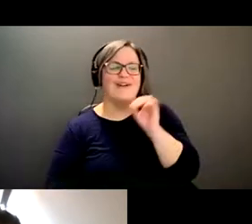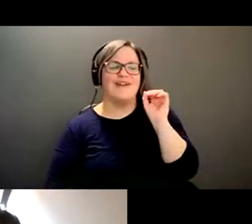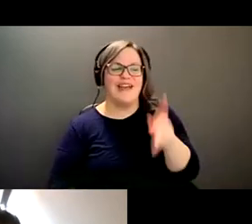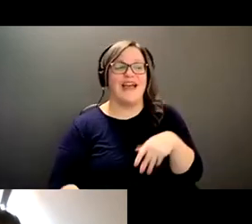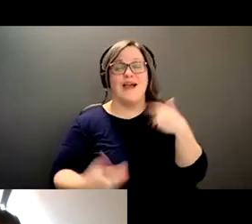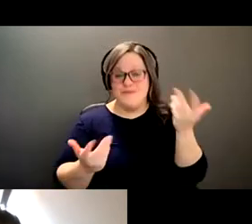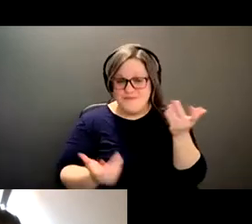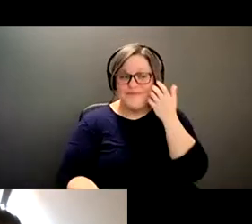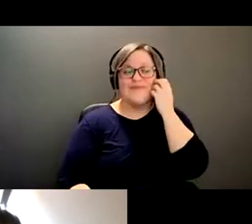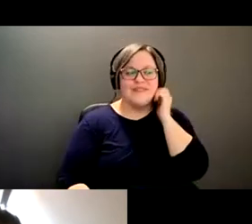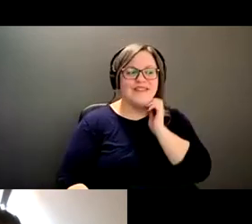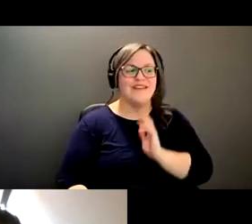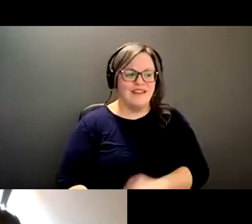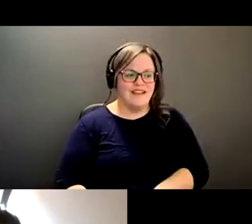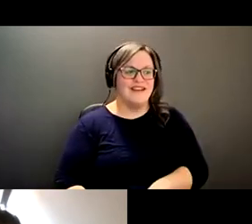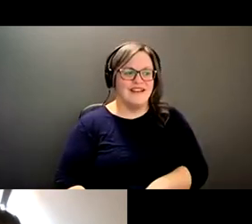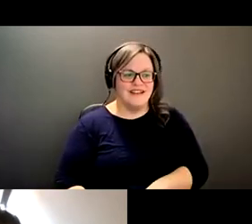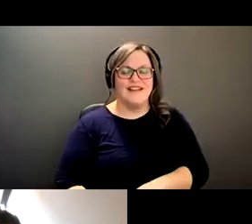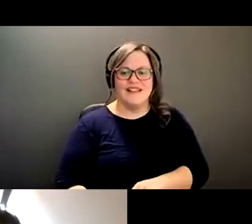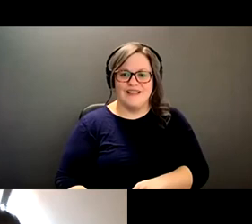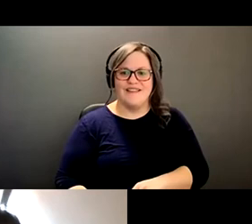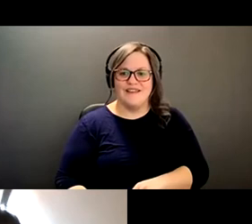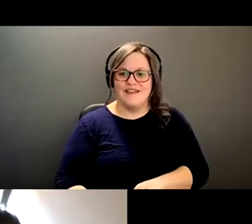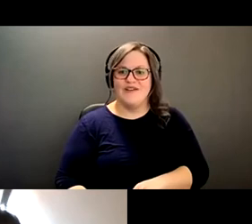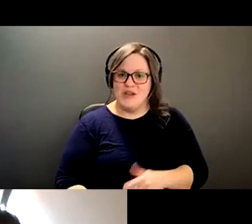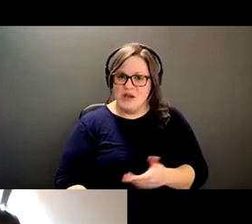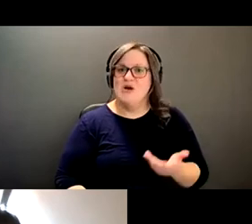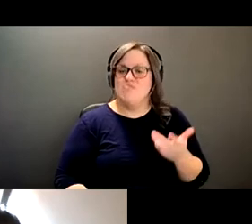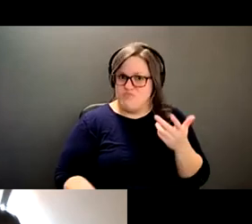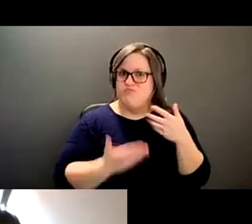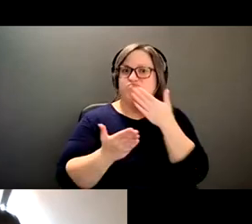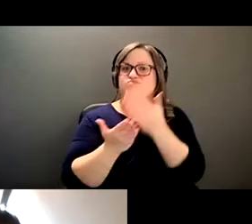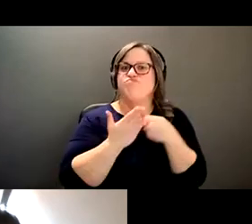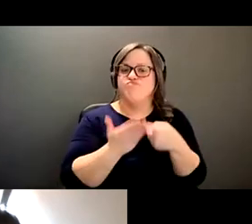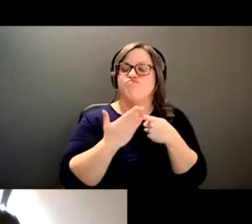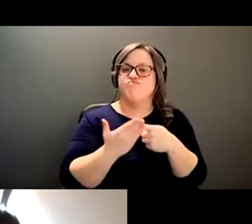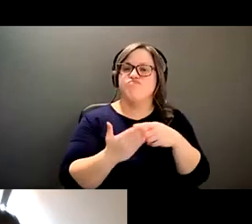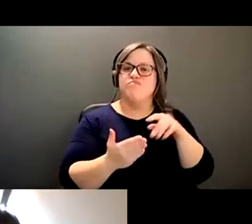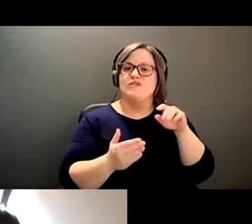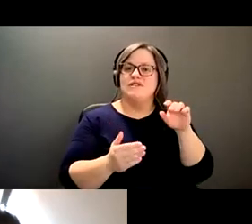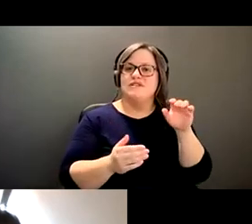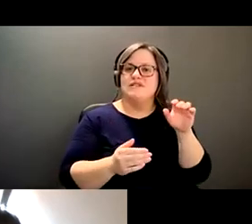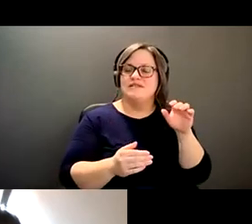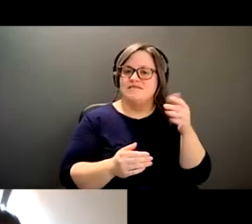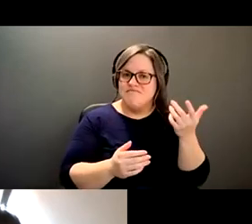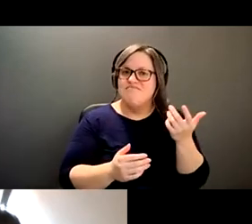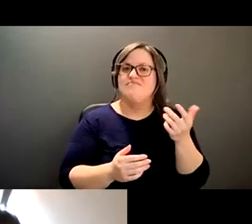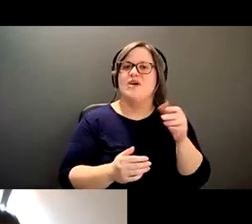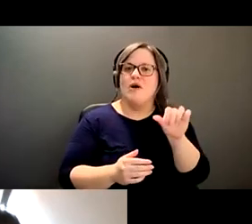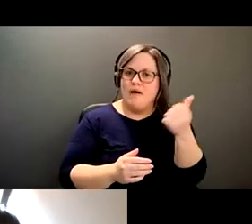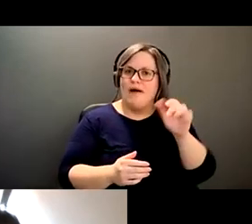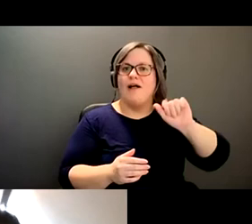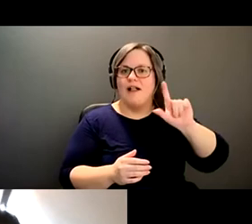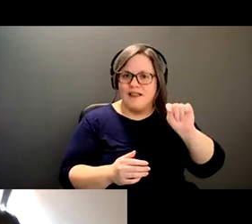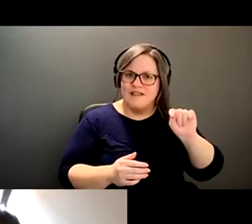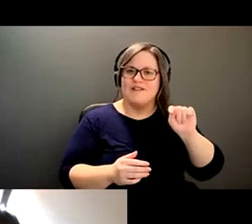Yes, I made some juices flow about the precarity of alternative spaces. I want to echo that